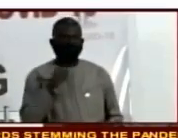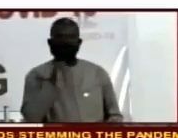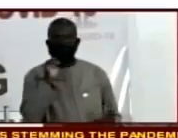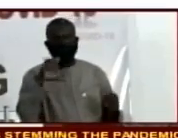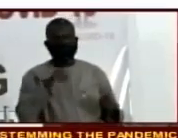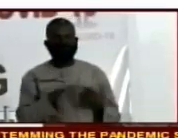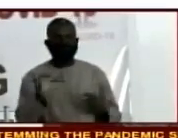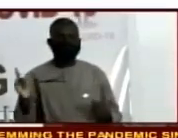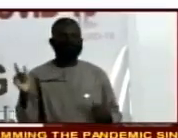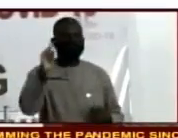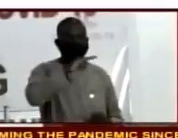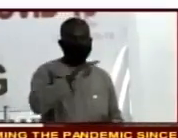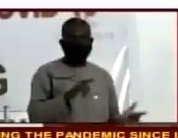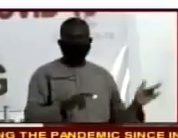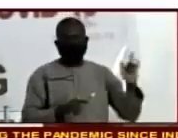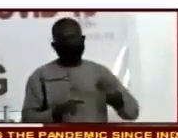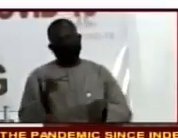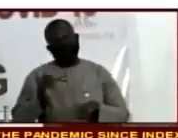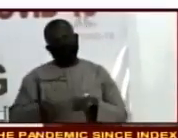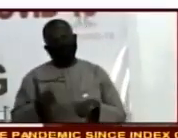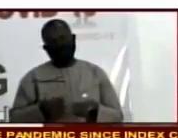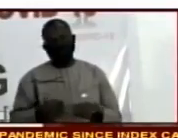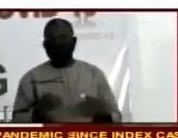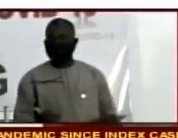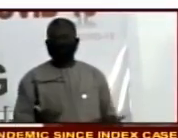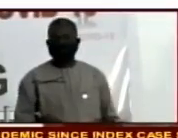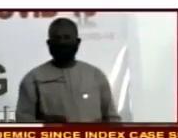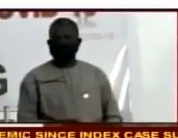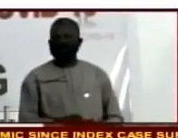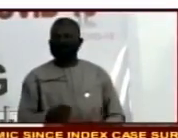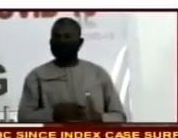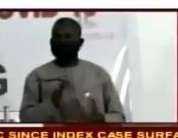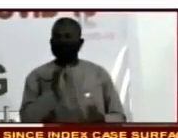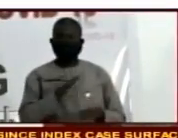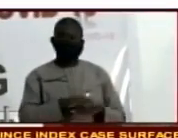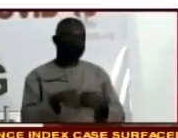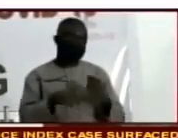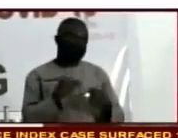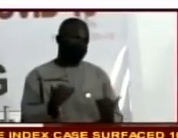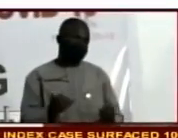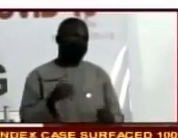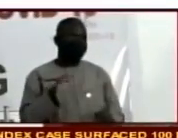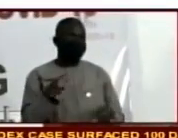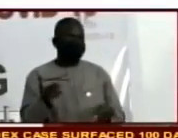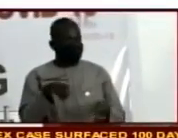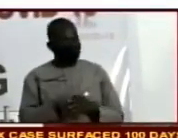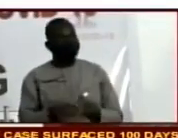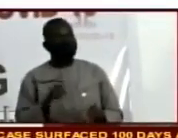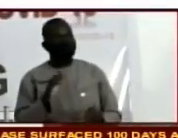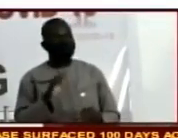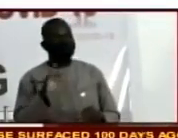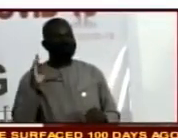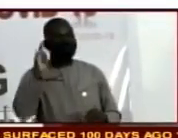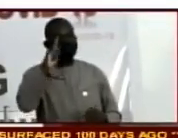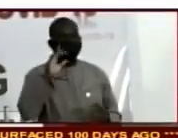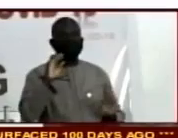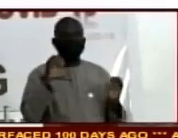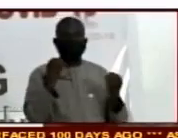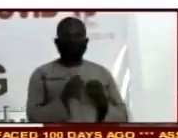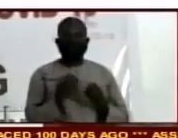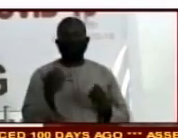So this is really weighing on us heavily as an aviation industry. So we try the best that we can to resume as quickly